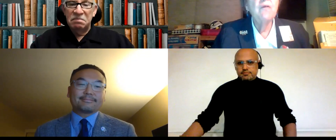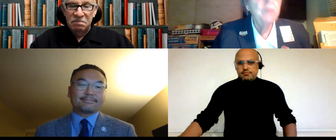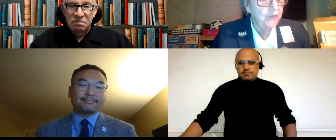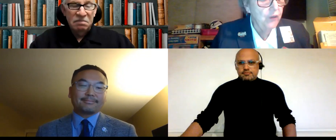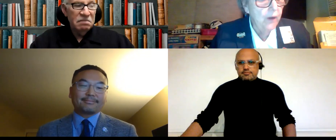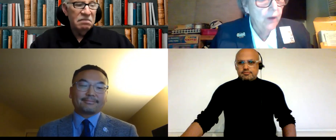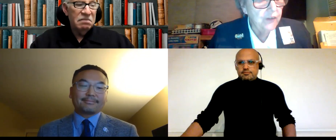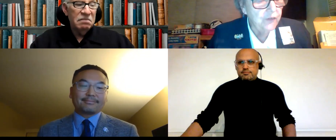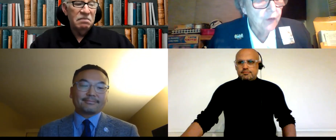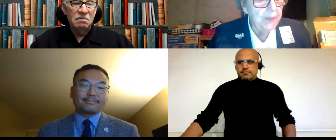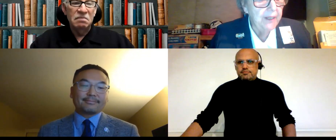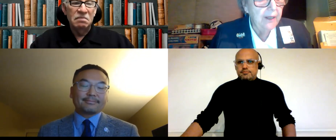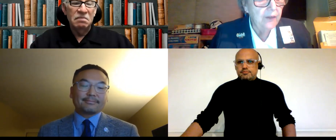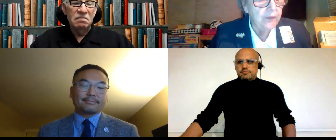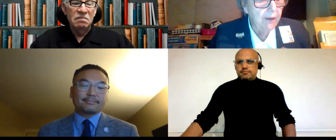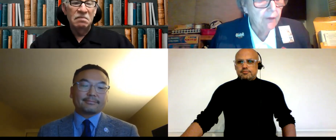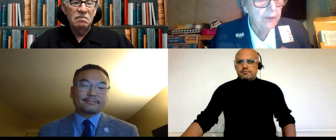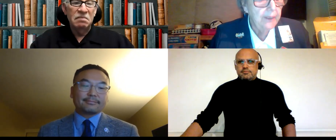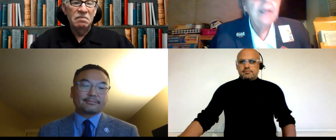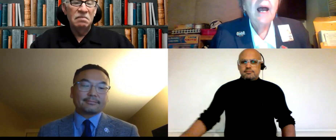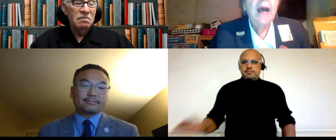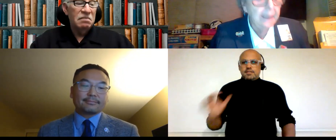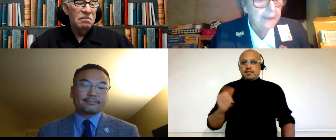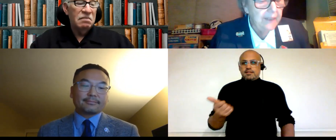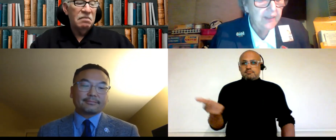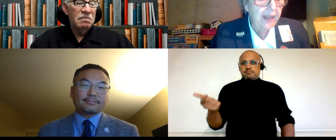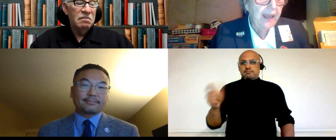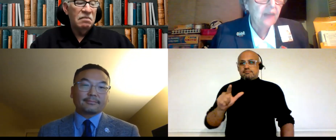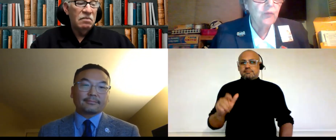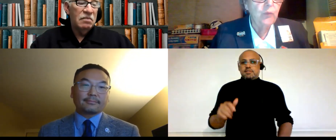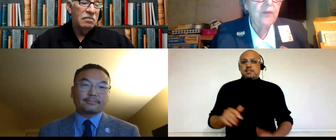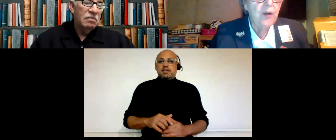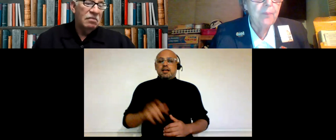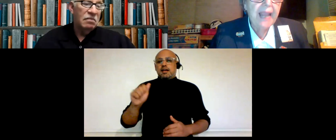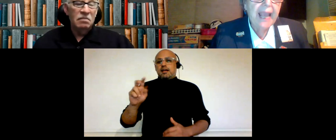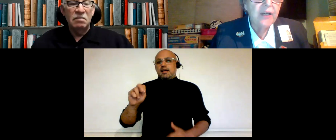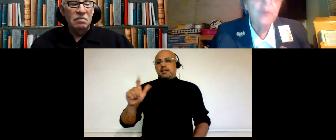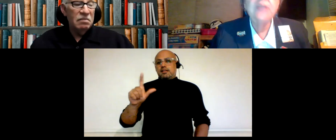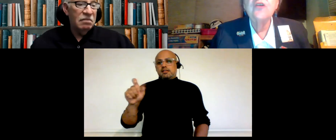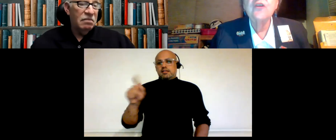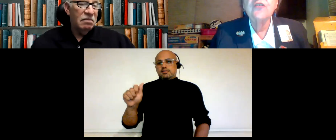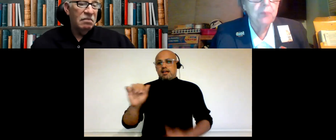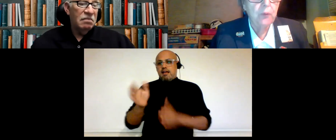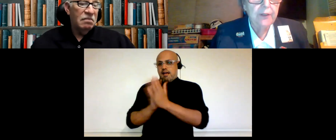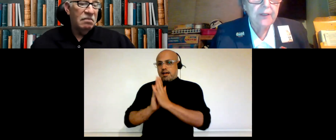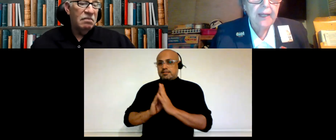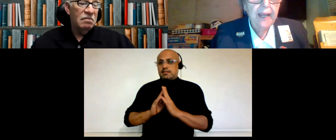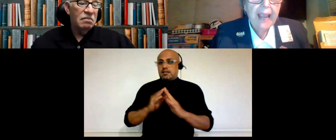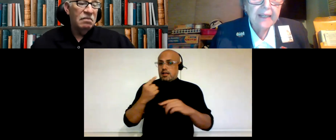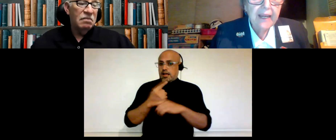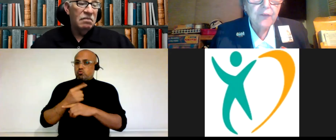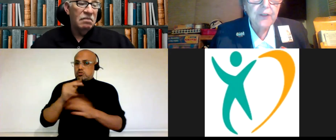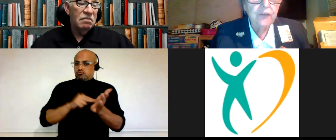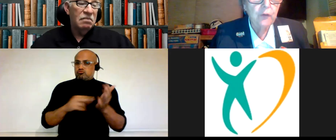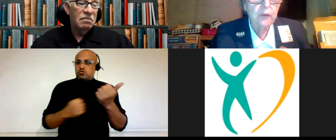Now we'll move to questions for Pia Escudero. Annalisa asked, will there be adequate nurse support